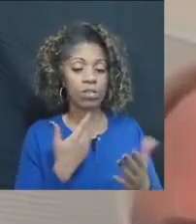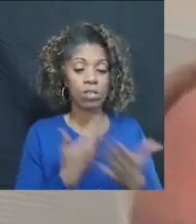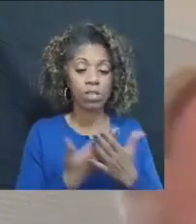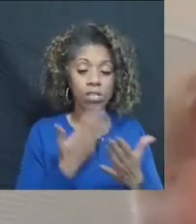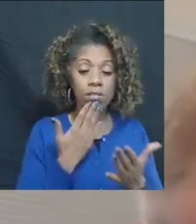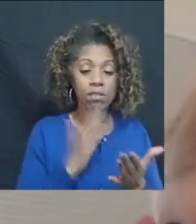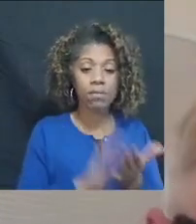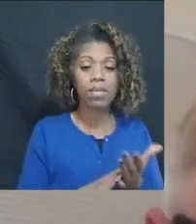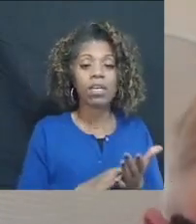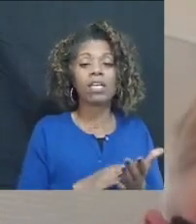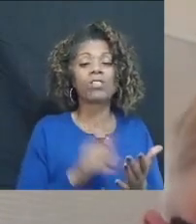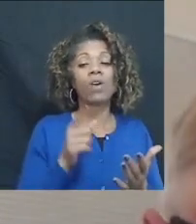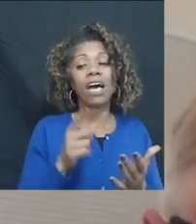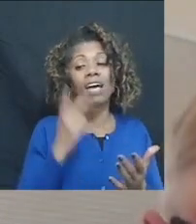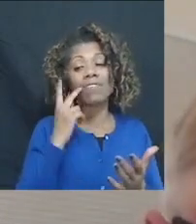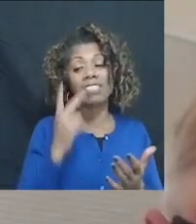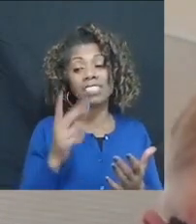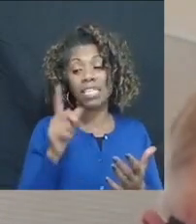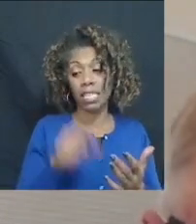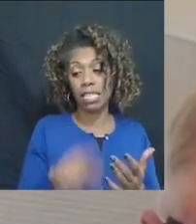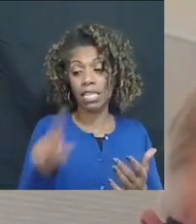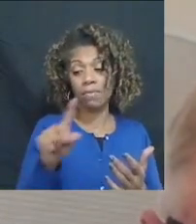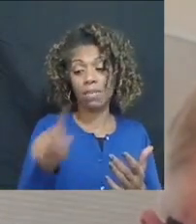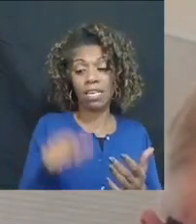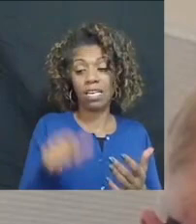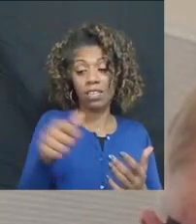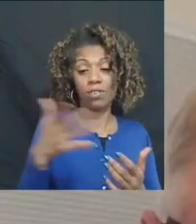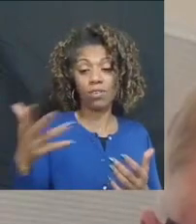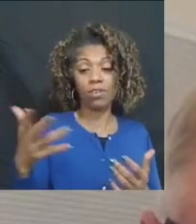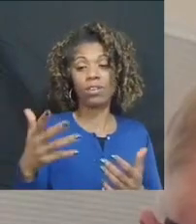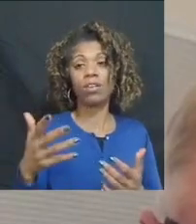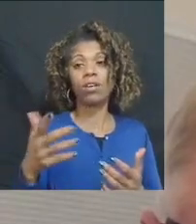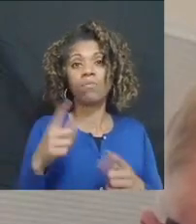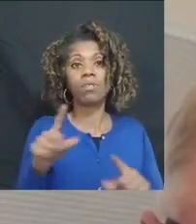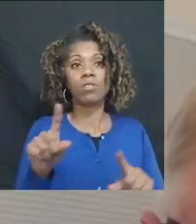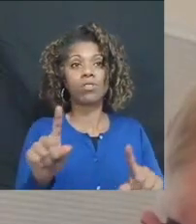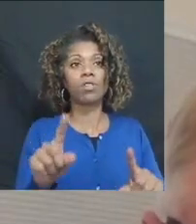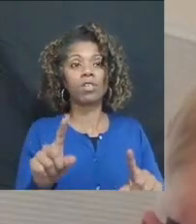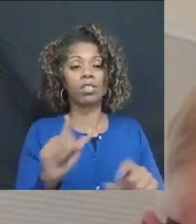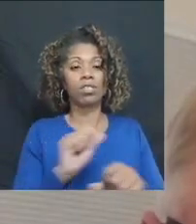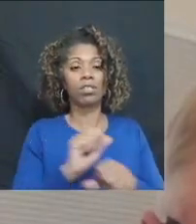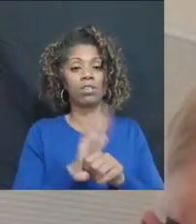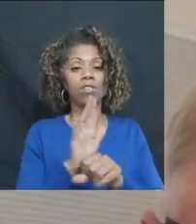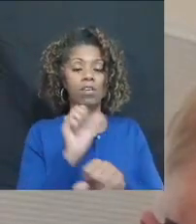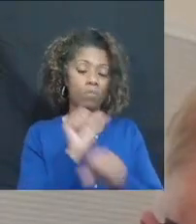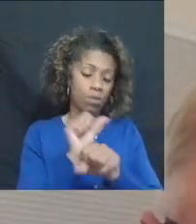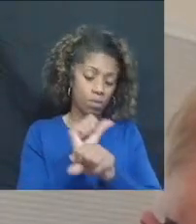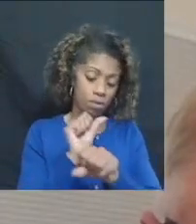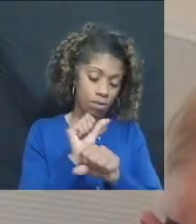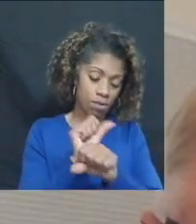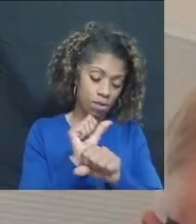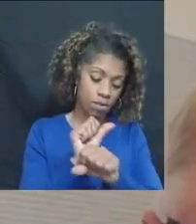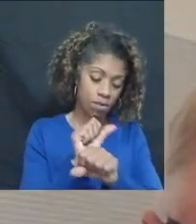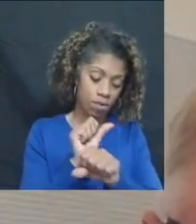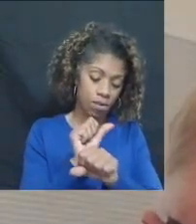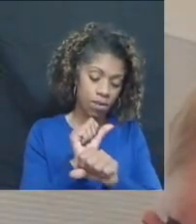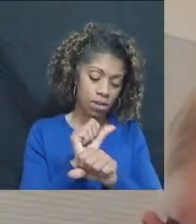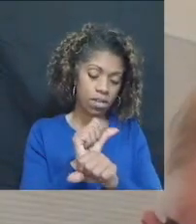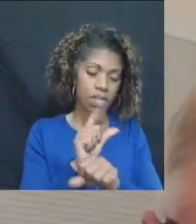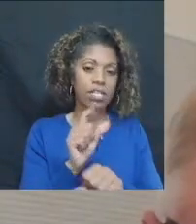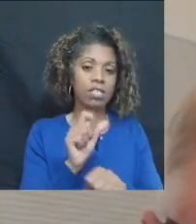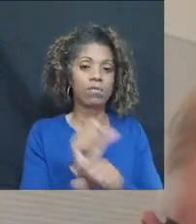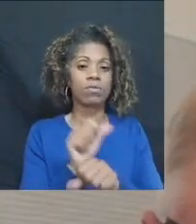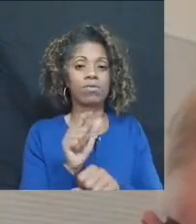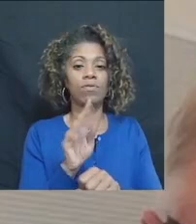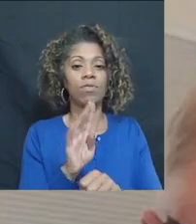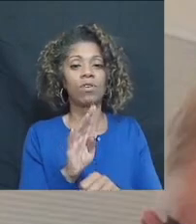them in other instances, but during COVID, they have been working around the clock. It's 24/7. I have a